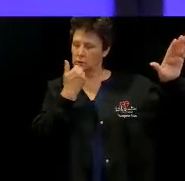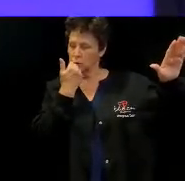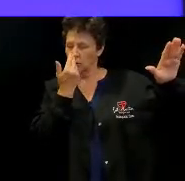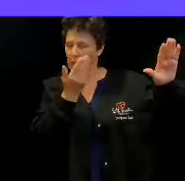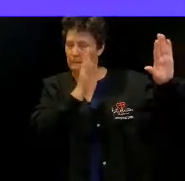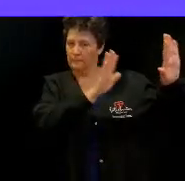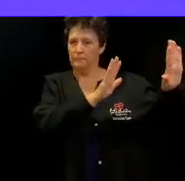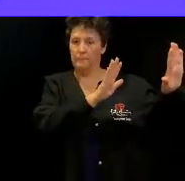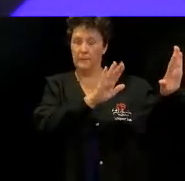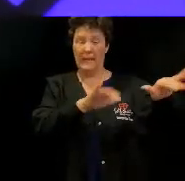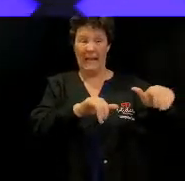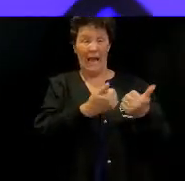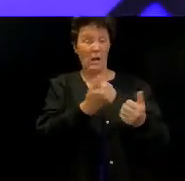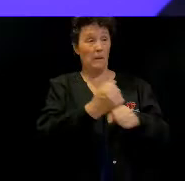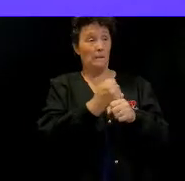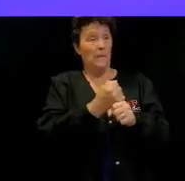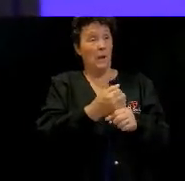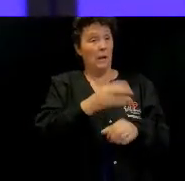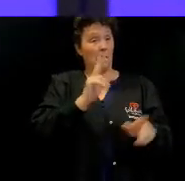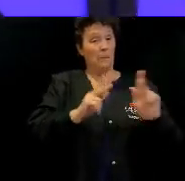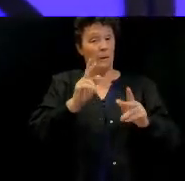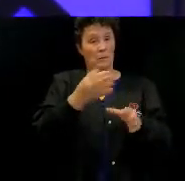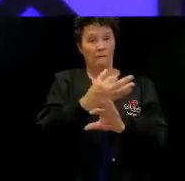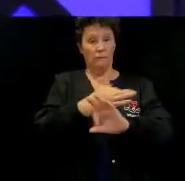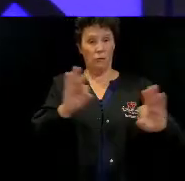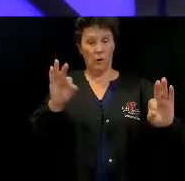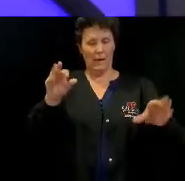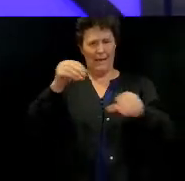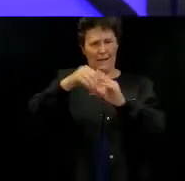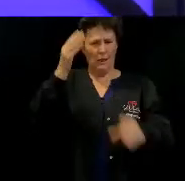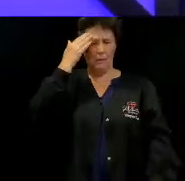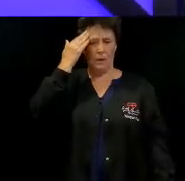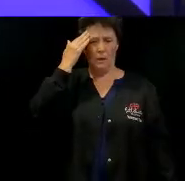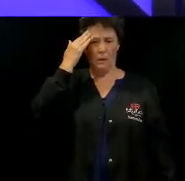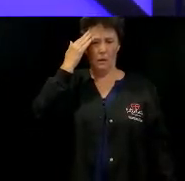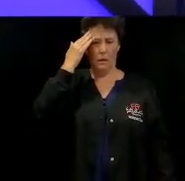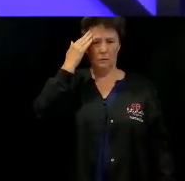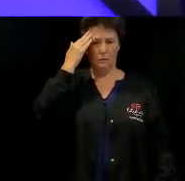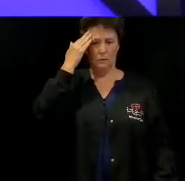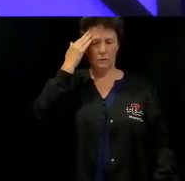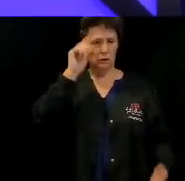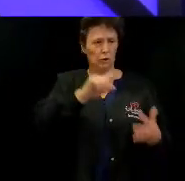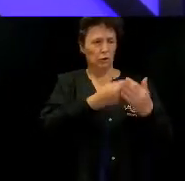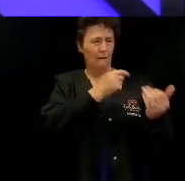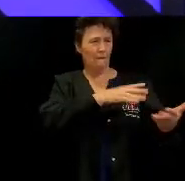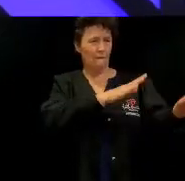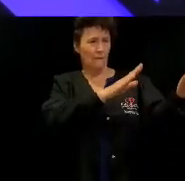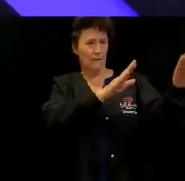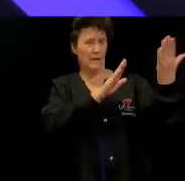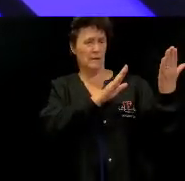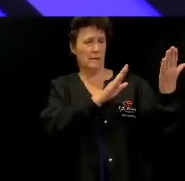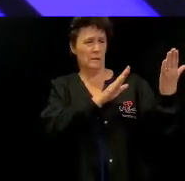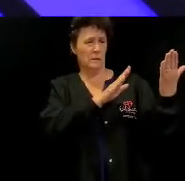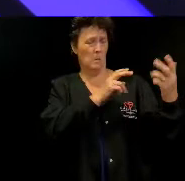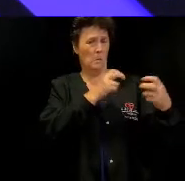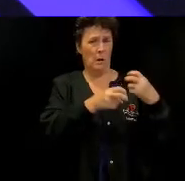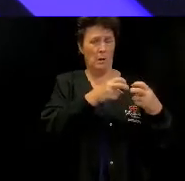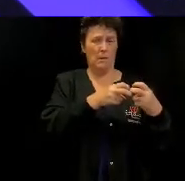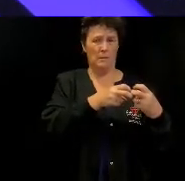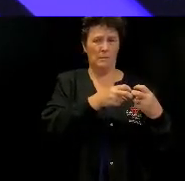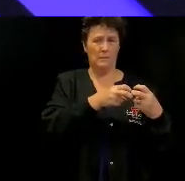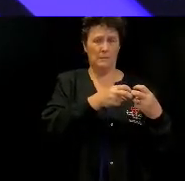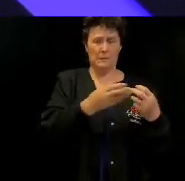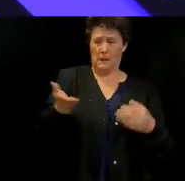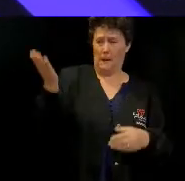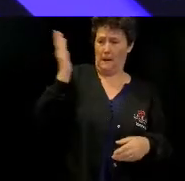This is how you set people free in their minds, too. People start dealing with issues, past hurts, past pains, stuff that's happened